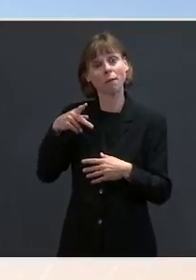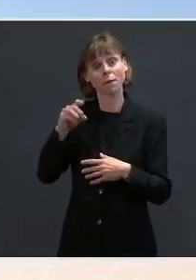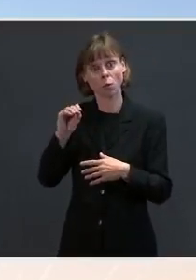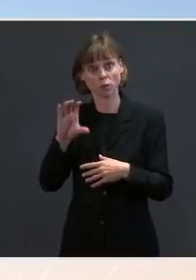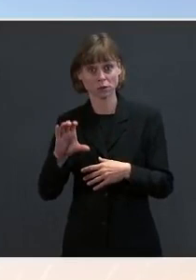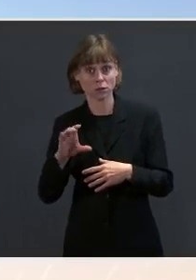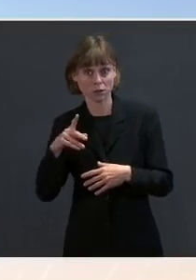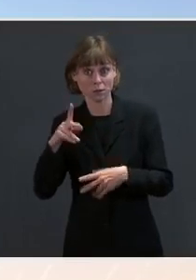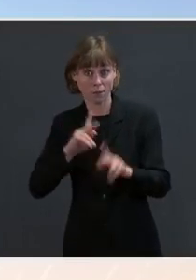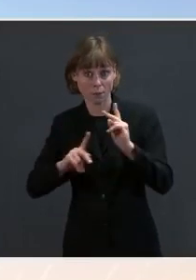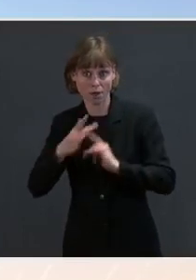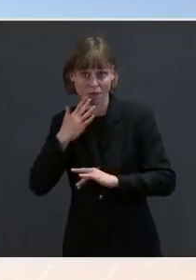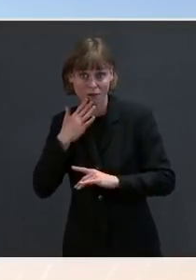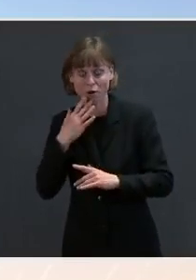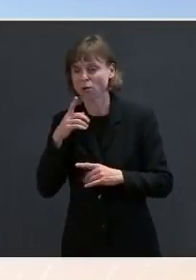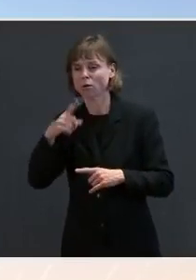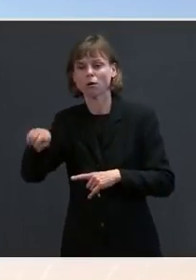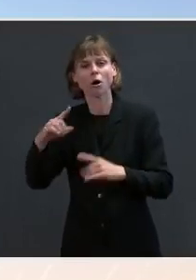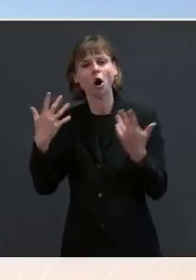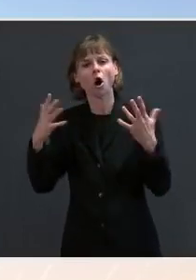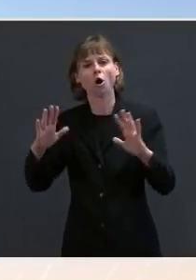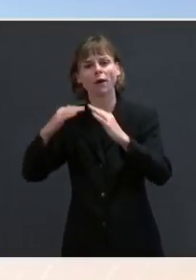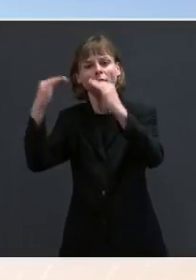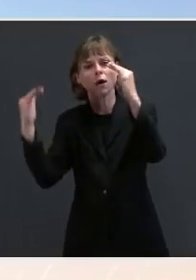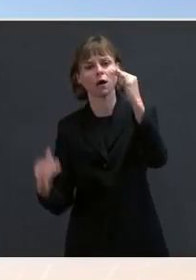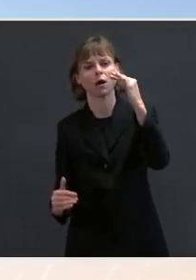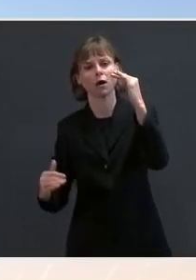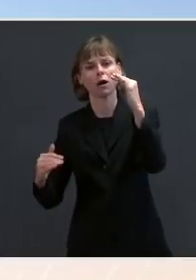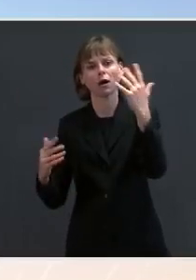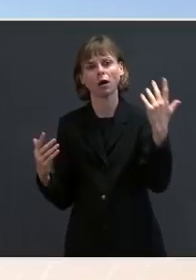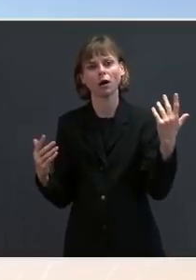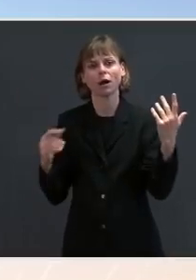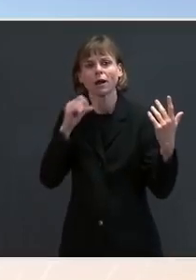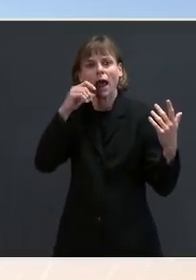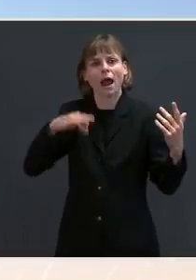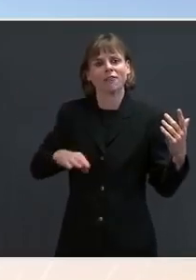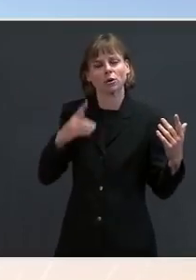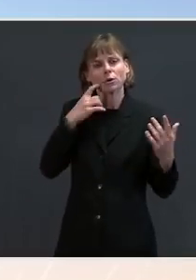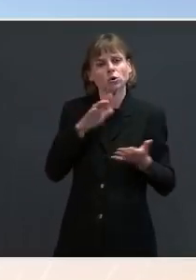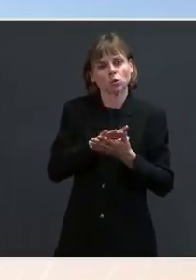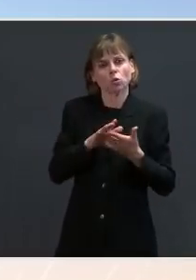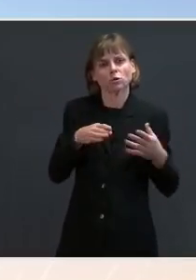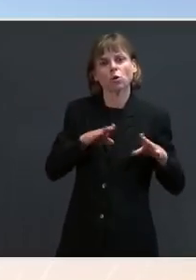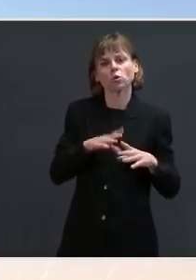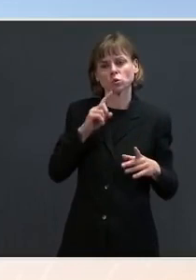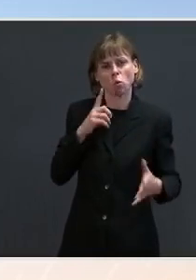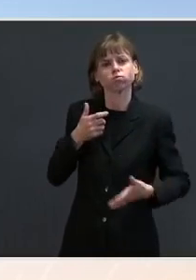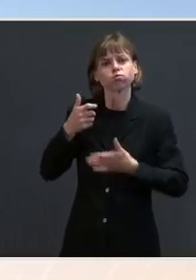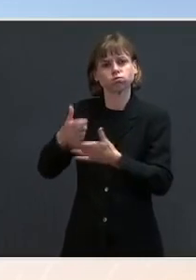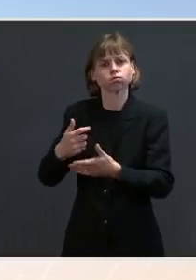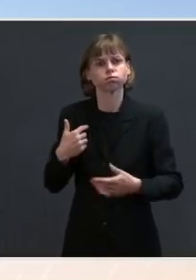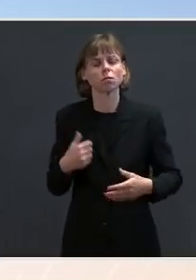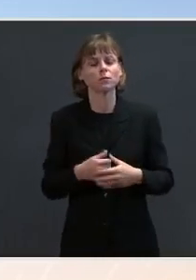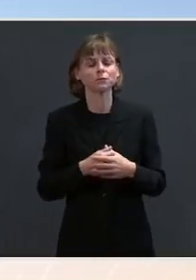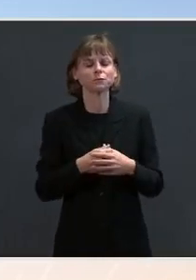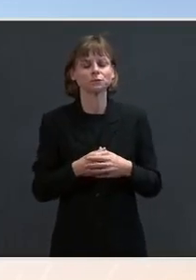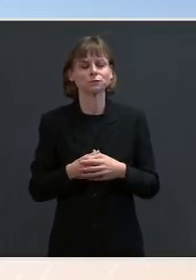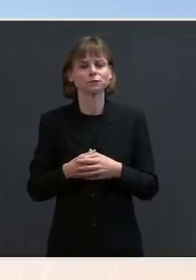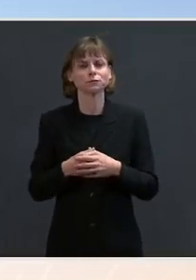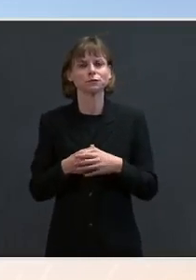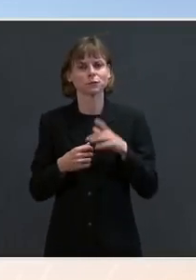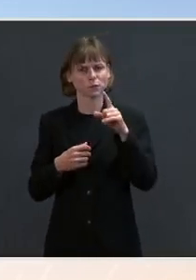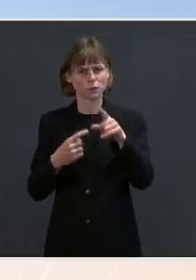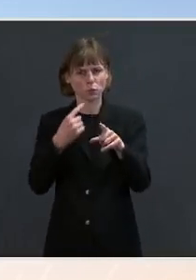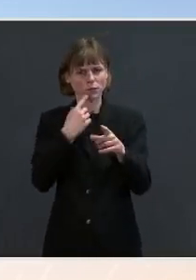being disproportionately disadvantaged by schools being closed. Thank you, Jenny. Oh, go ahead. Thanks. Following up on this, you know, you said again that